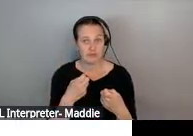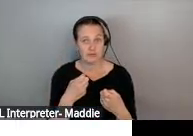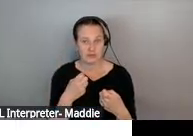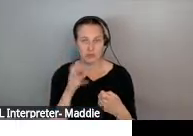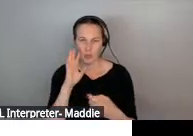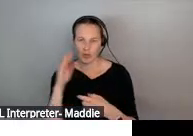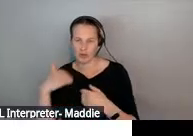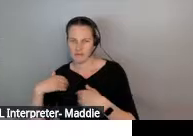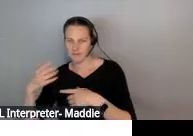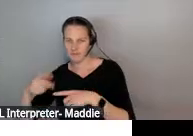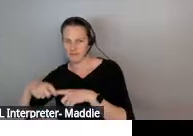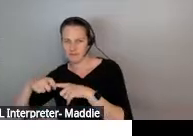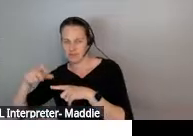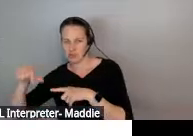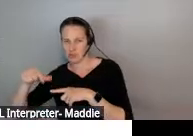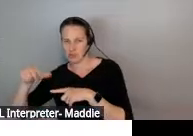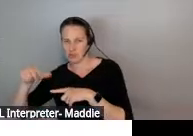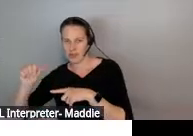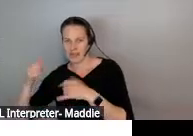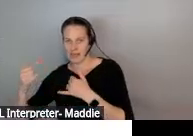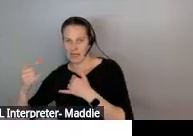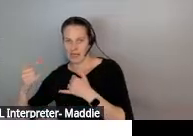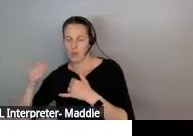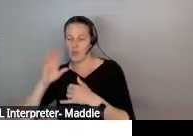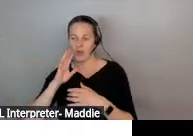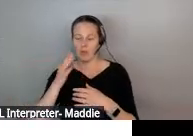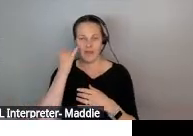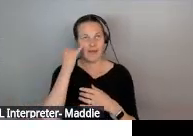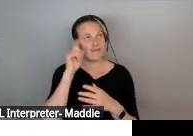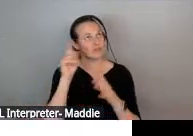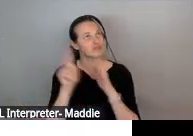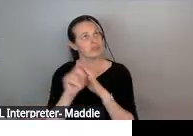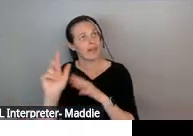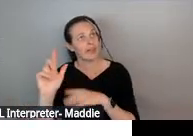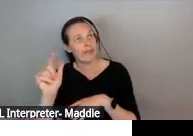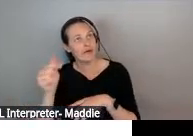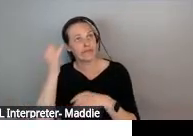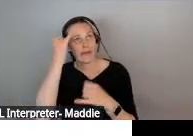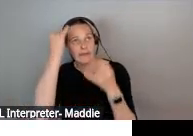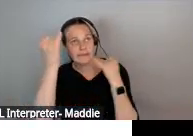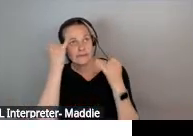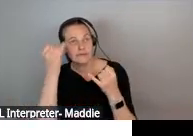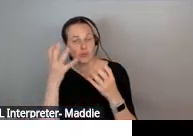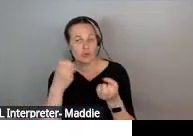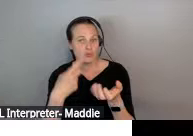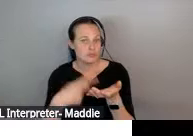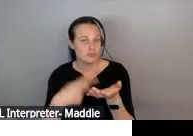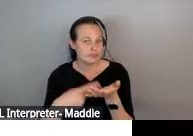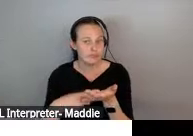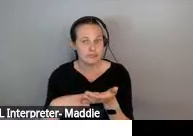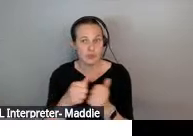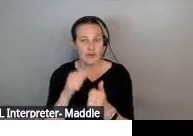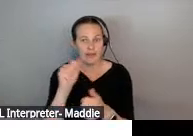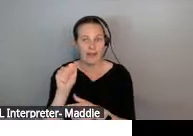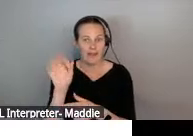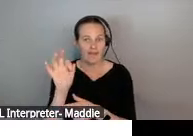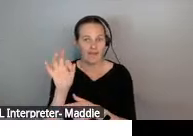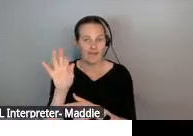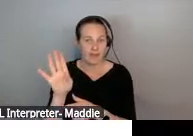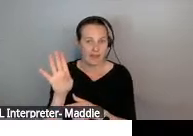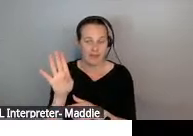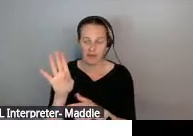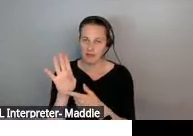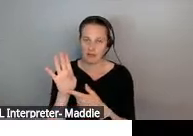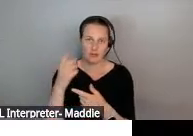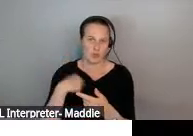time now. But if you have thoughts after the webinar, if you have ideas that you want to talk about with AFB, AFB is always